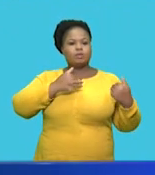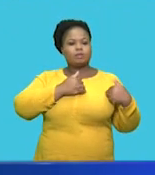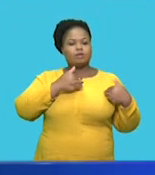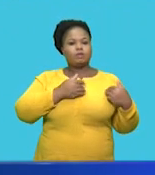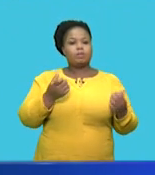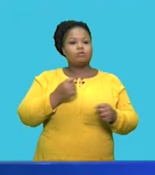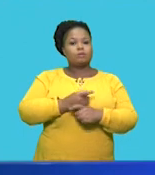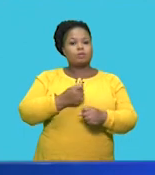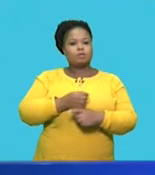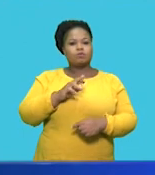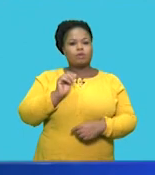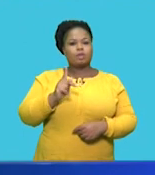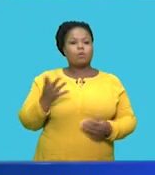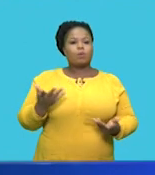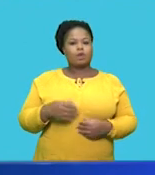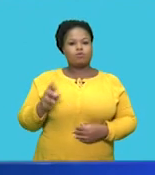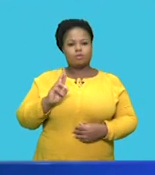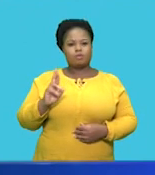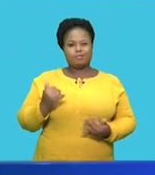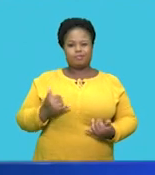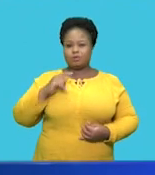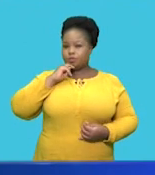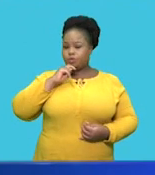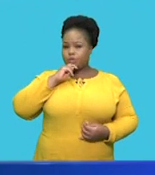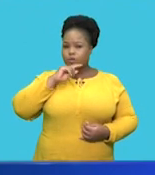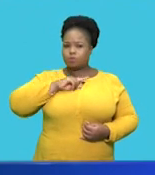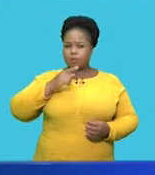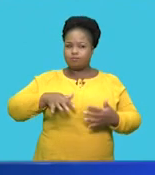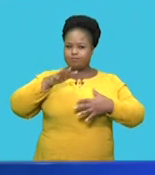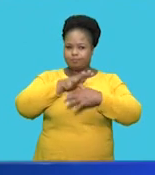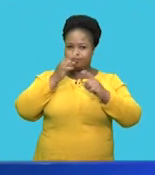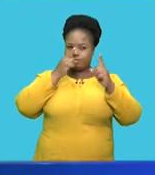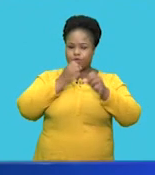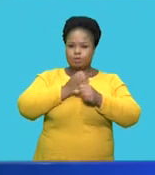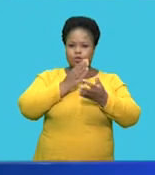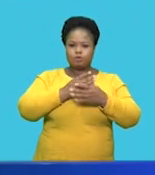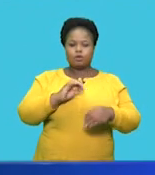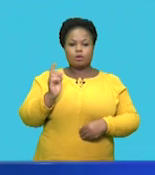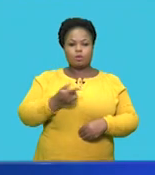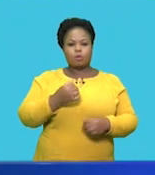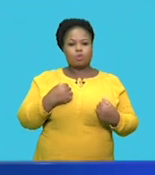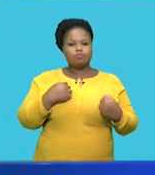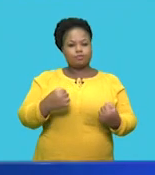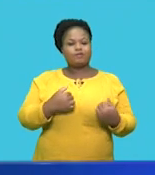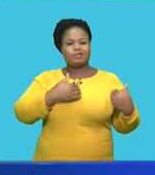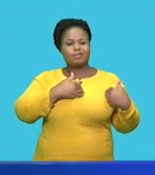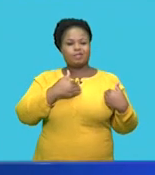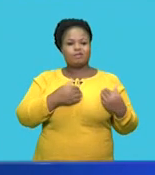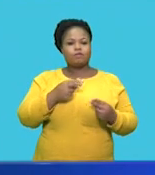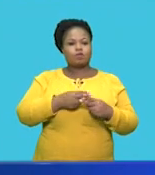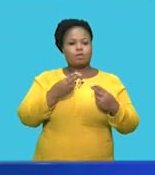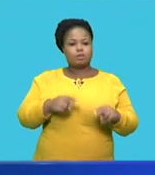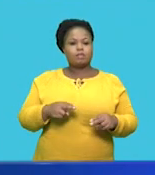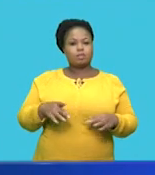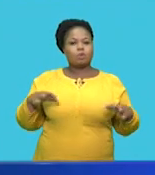kwiRenki yeeTeksi yase Roodepoort ngentseni yanamhlanje. Oku kuyinxalenye yenyathelo lesizwe lokuqinisekisa ukhuseleko ezindleleni ngexesha nasemva